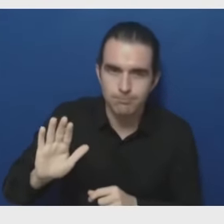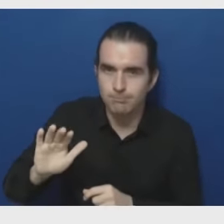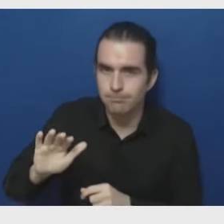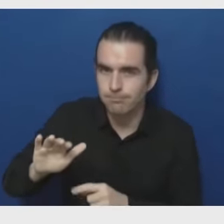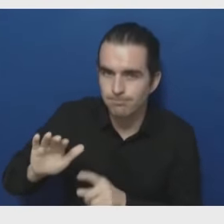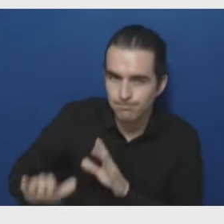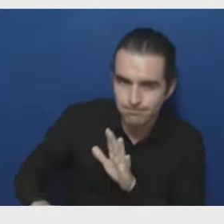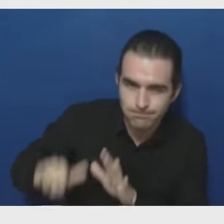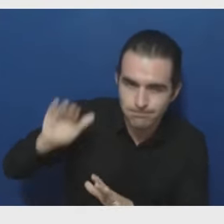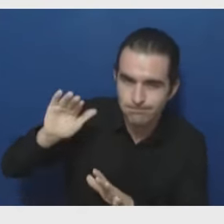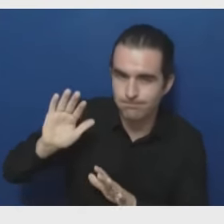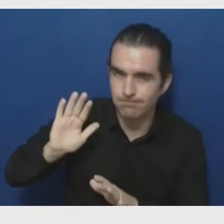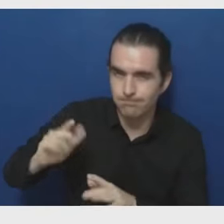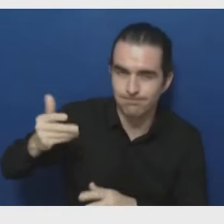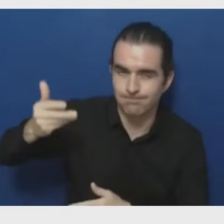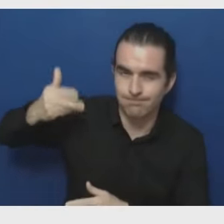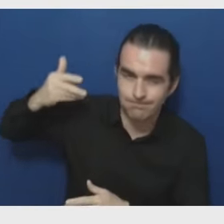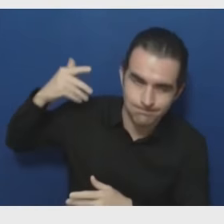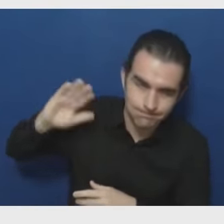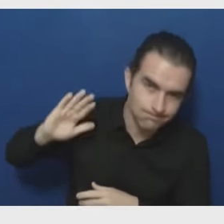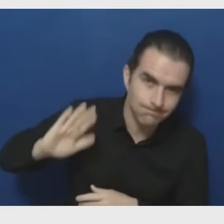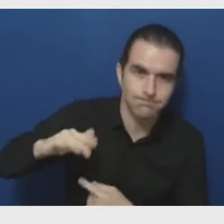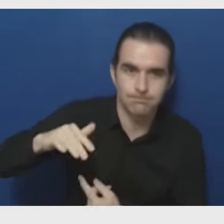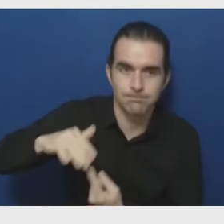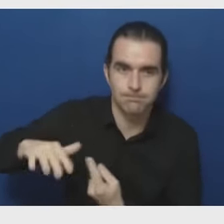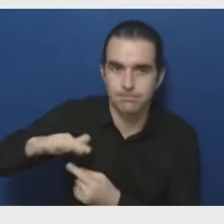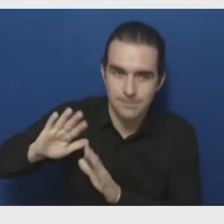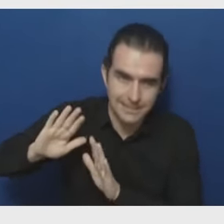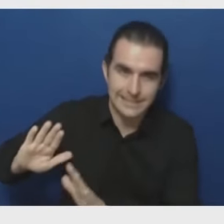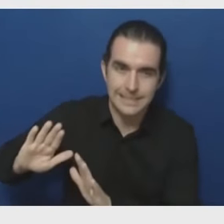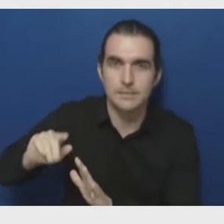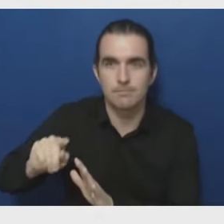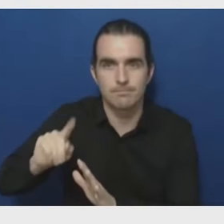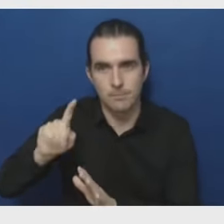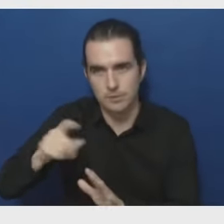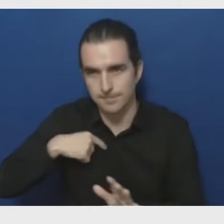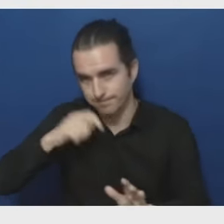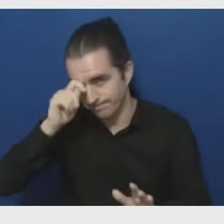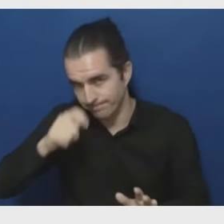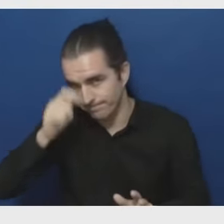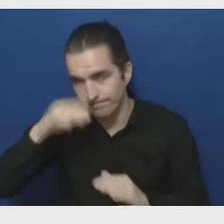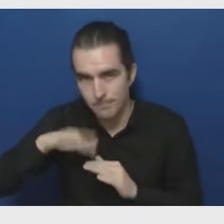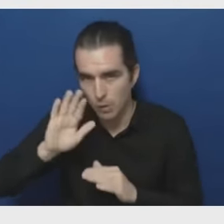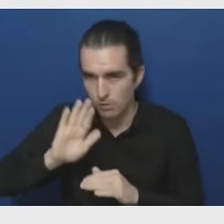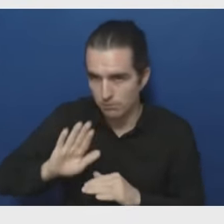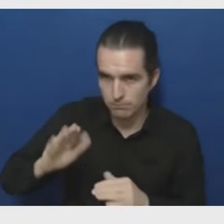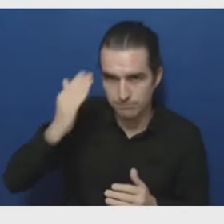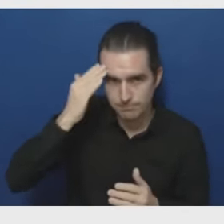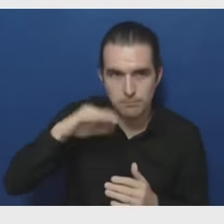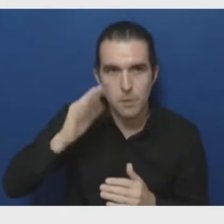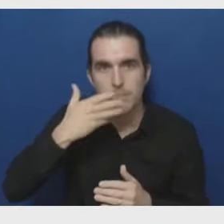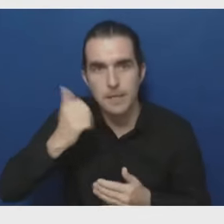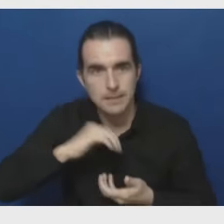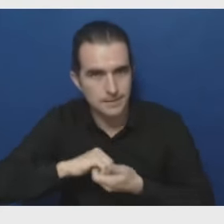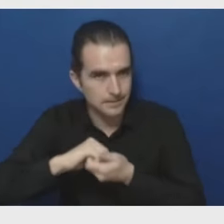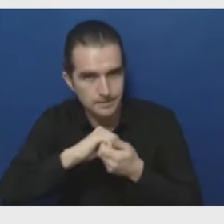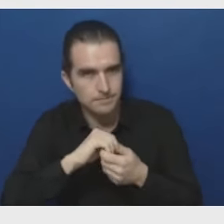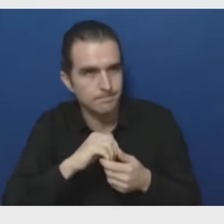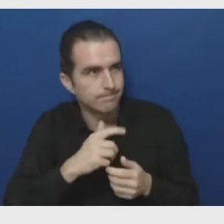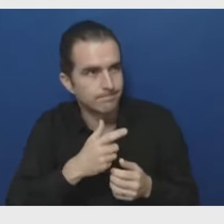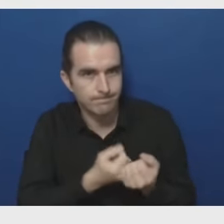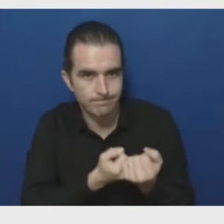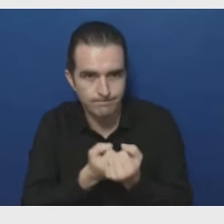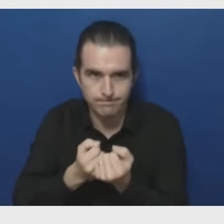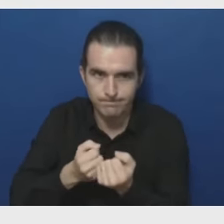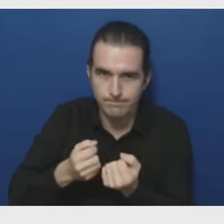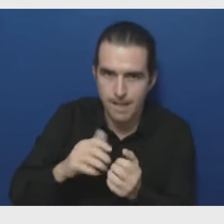keep pushing us to get the most at the country level. Make the demands. The UN belongs to you. It's not just a government institution.